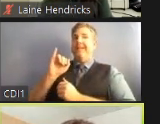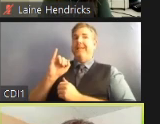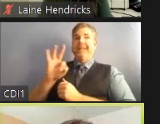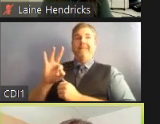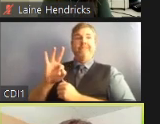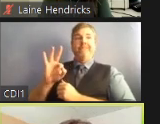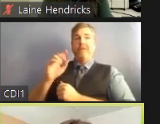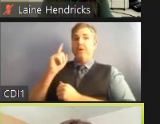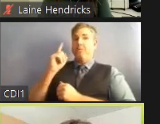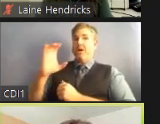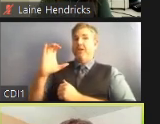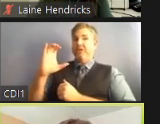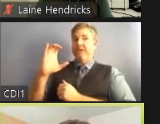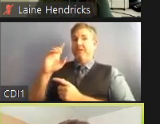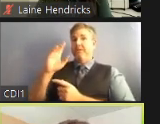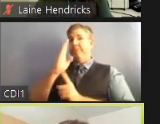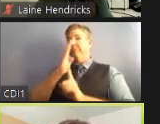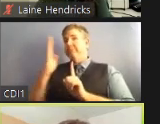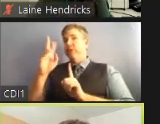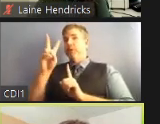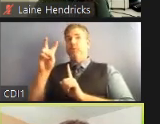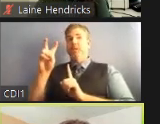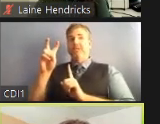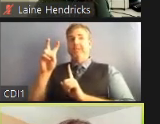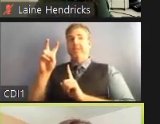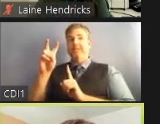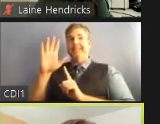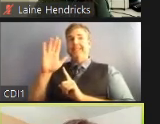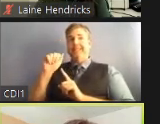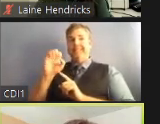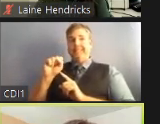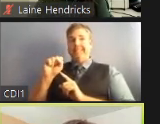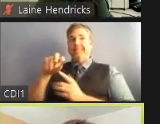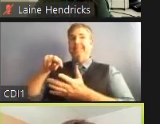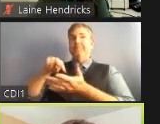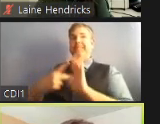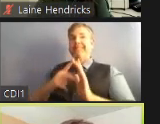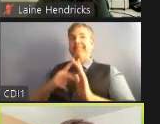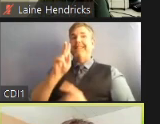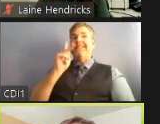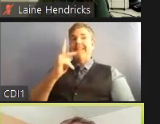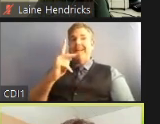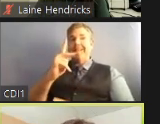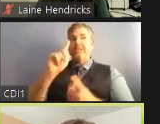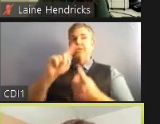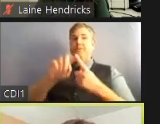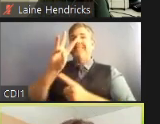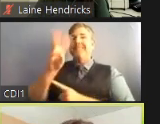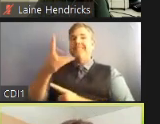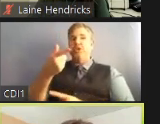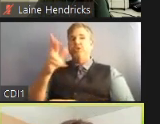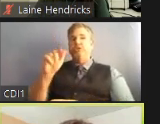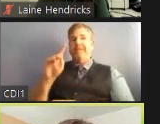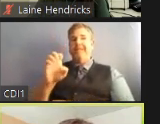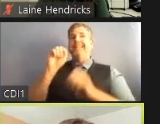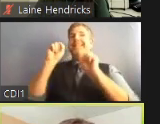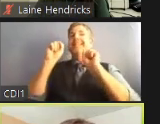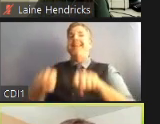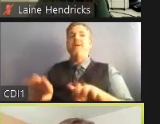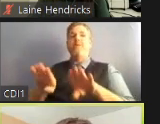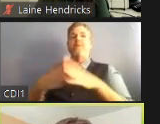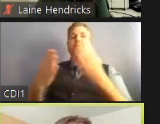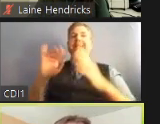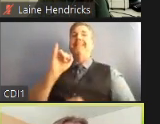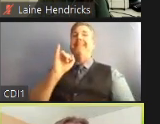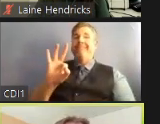grade may open with the approval of the local public health officer through a waiver application process.